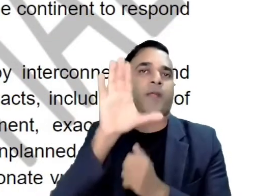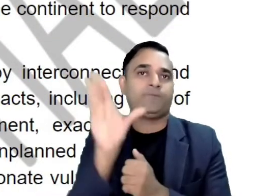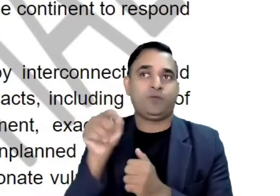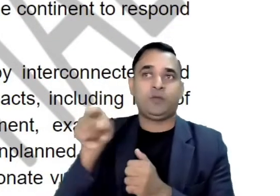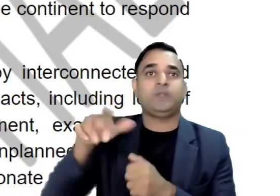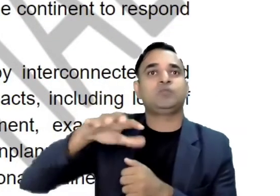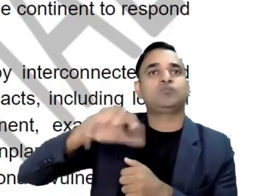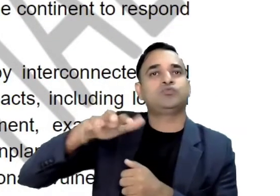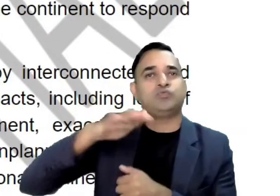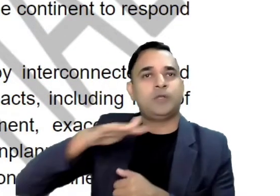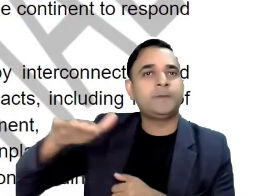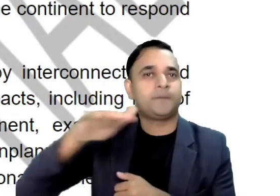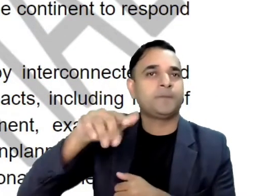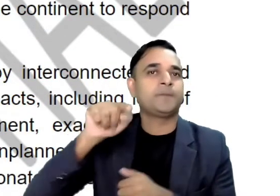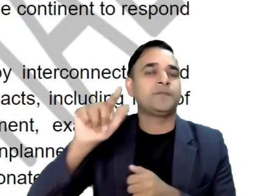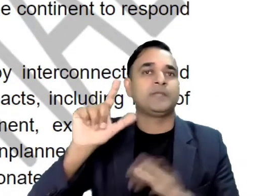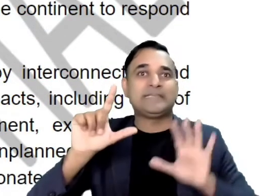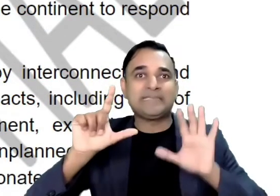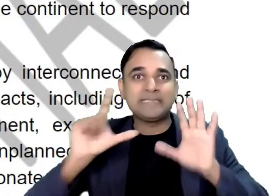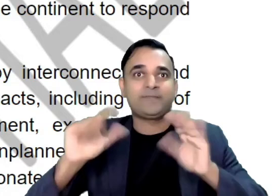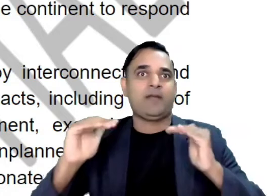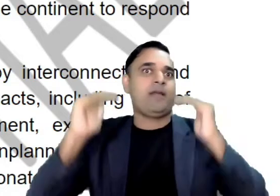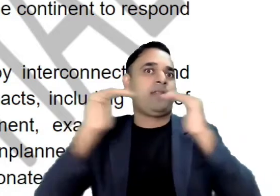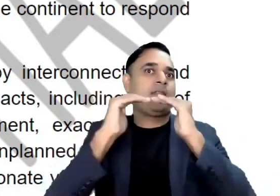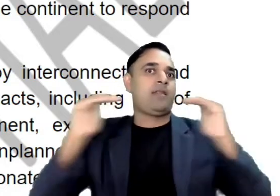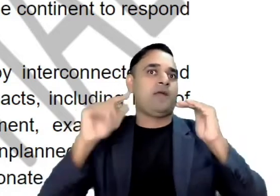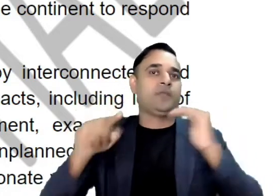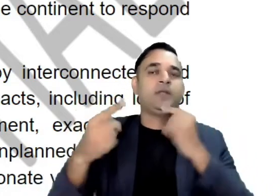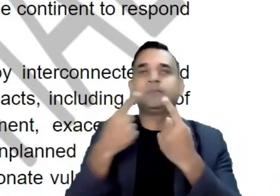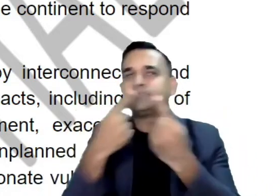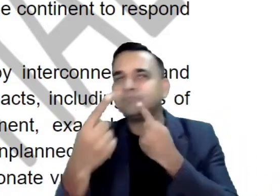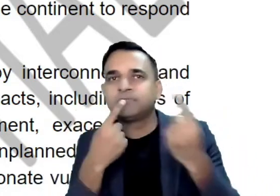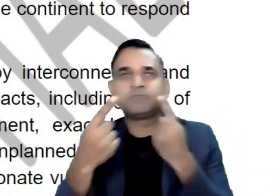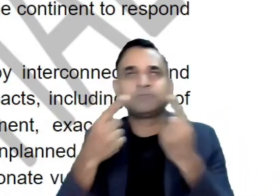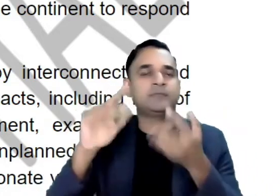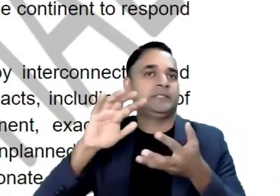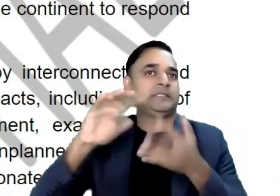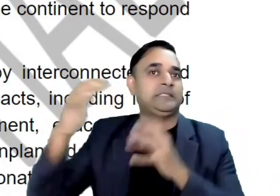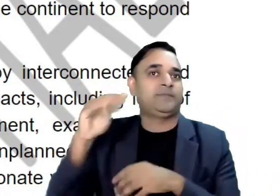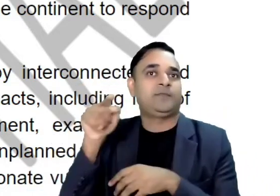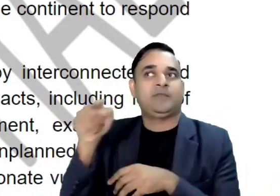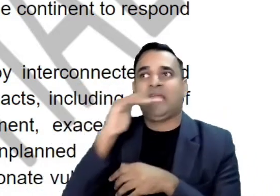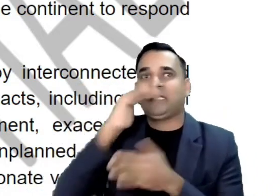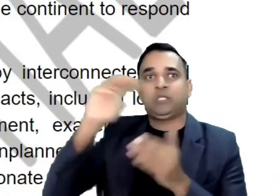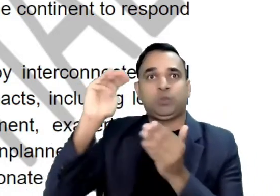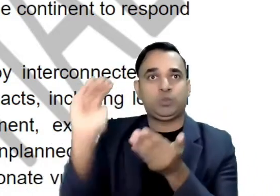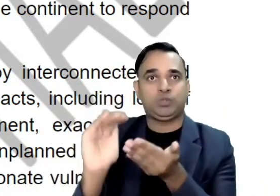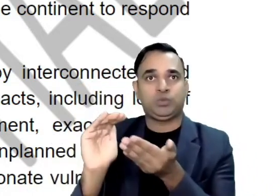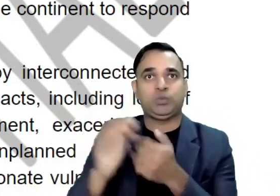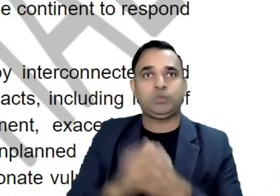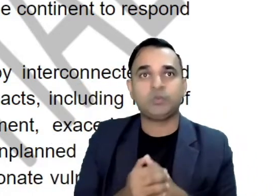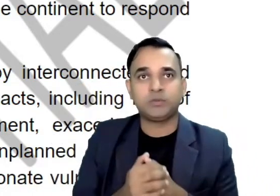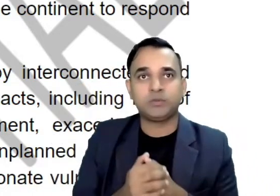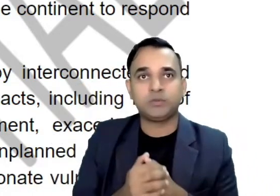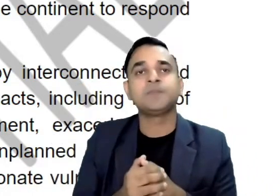member states and regional economic communities for their continued efforts to implement priorities and decisions in the Tunis Declaration and in the Africa